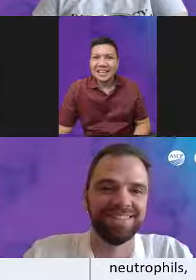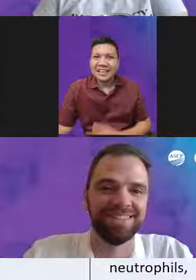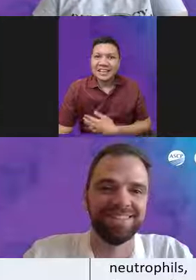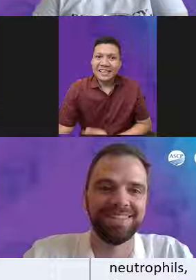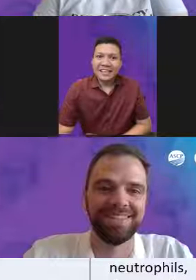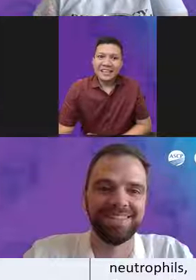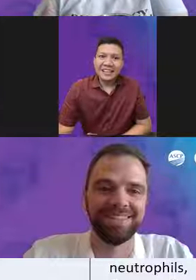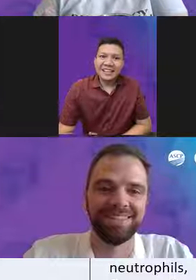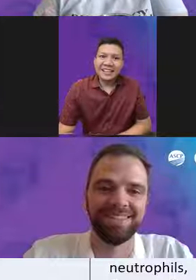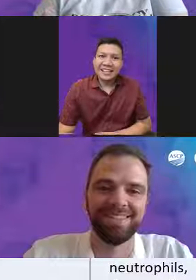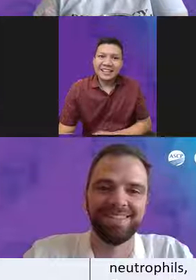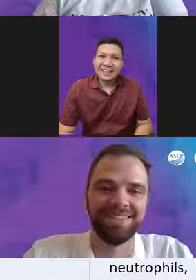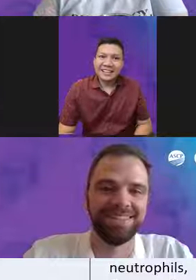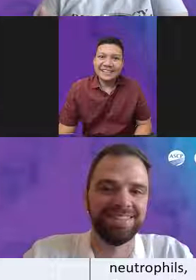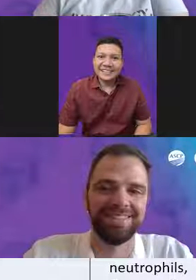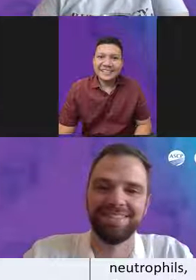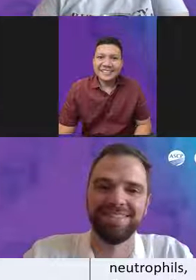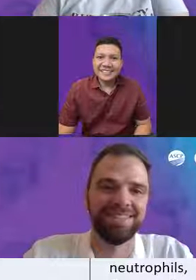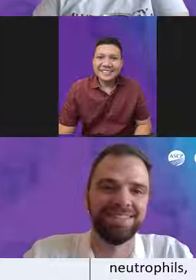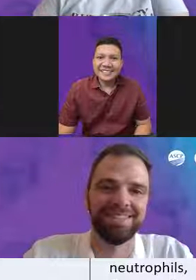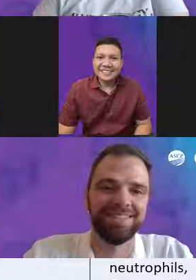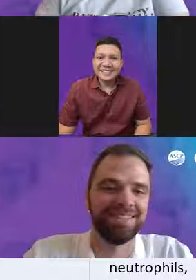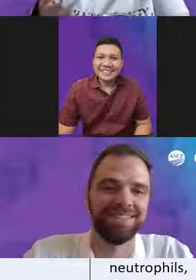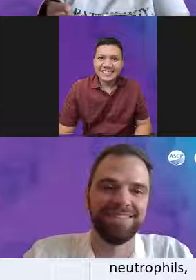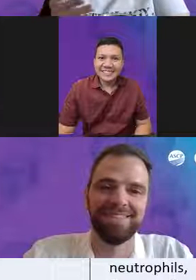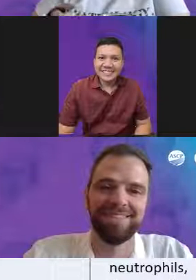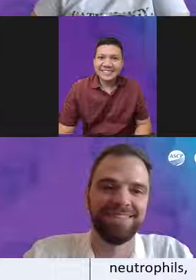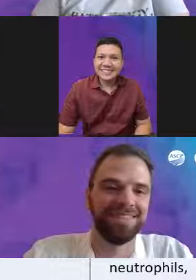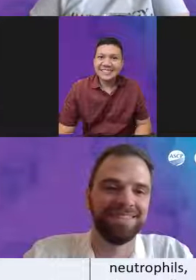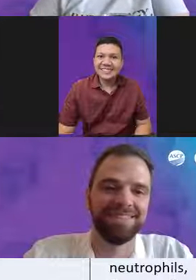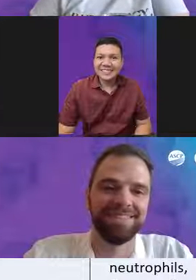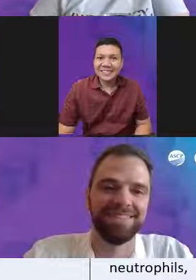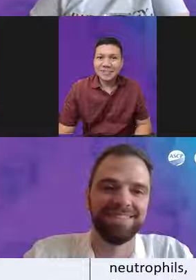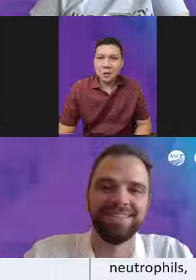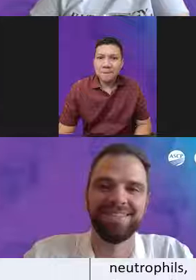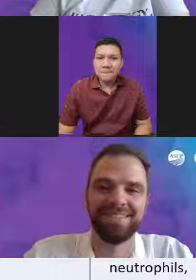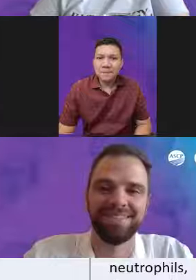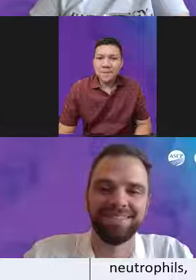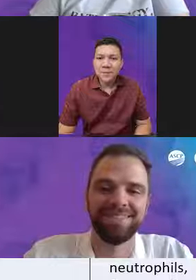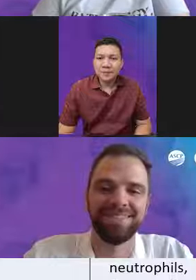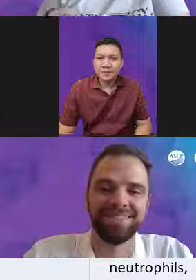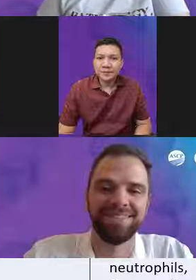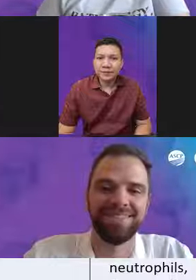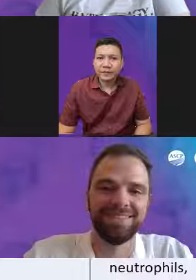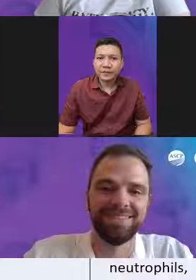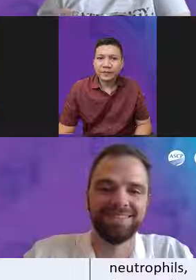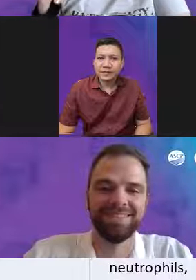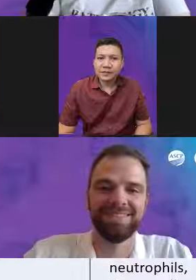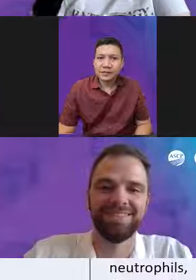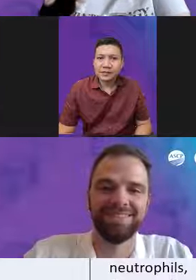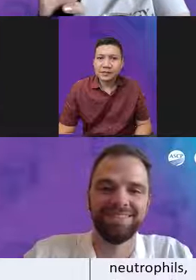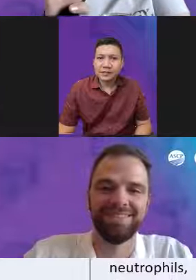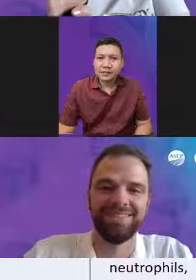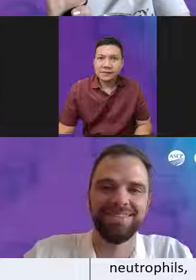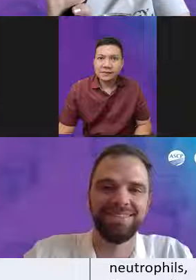West Florida came in and did that. They were like, we've got you, Weber, but now Weber is heading us all out again. So remember,